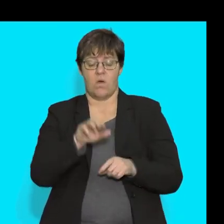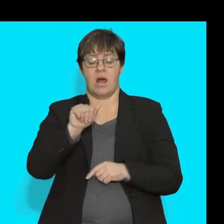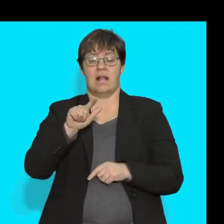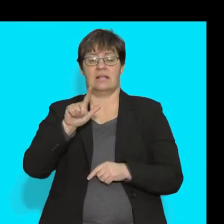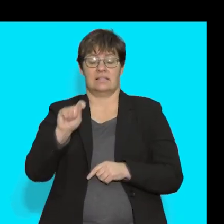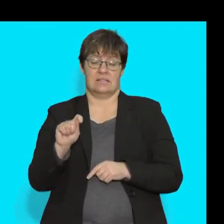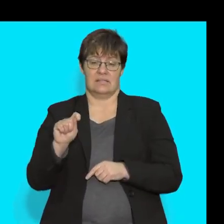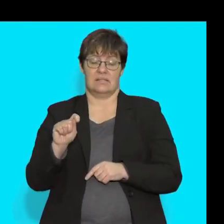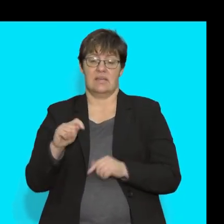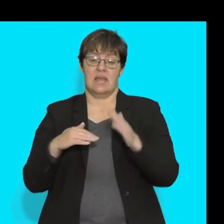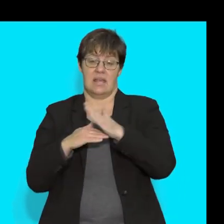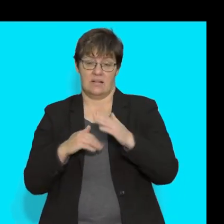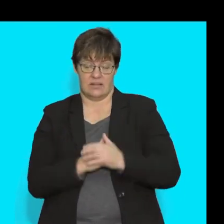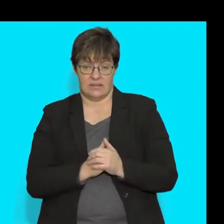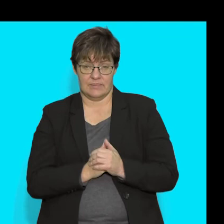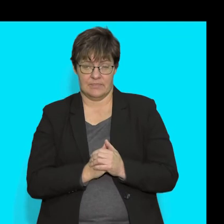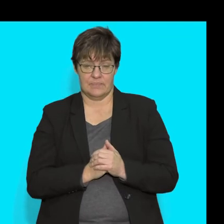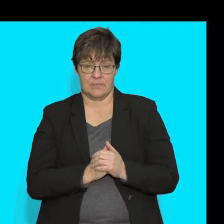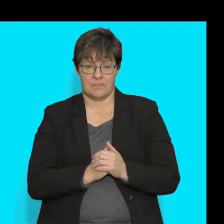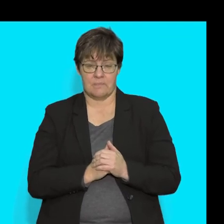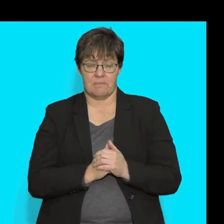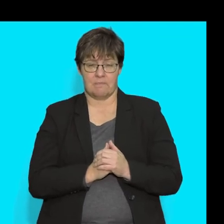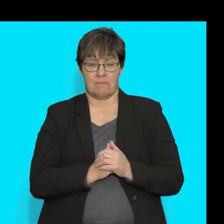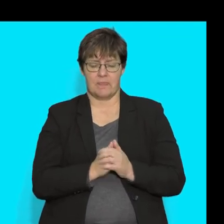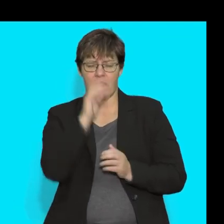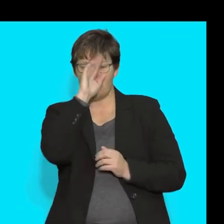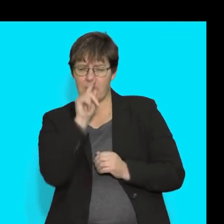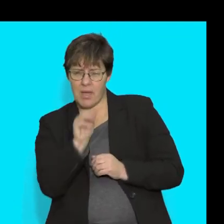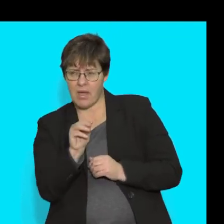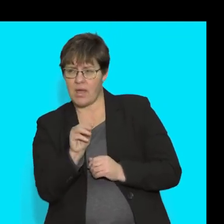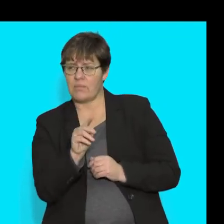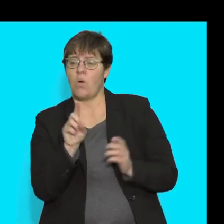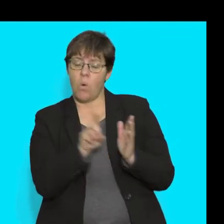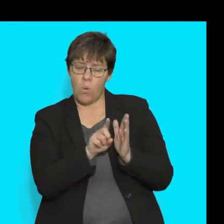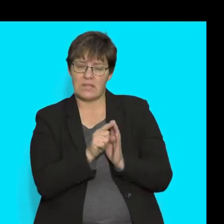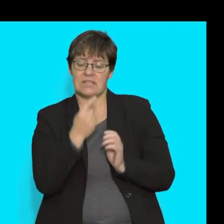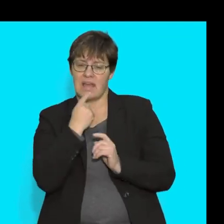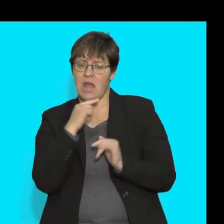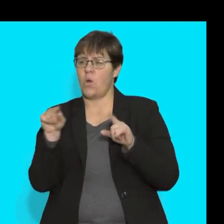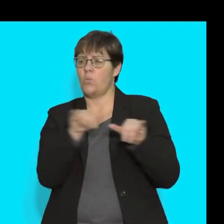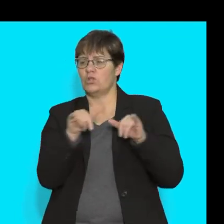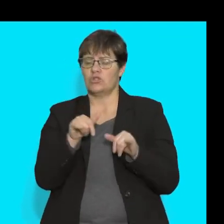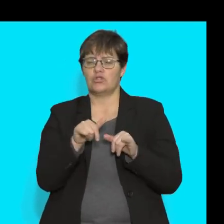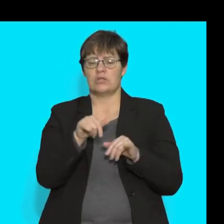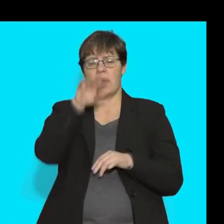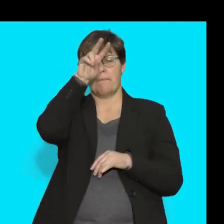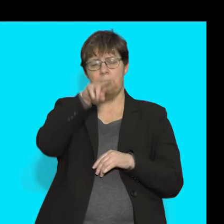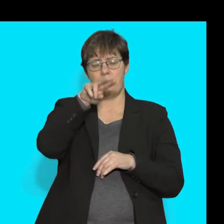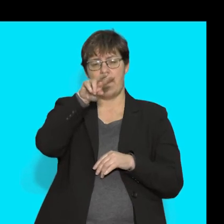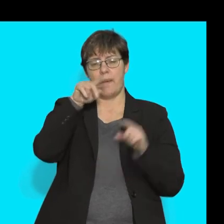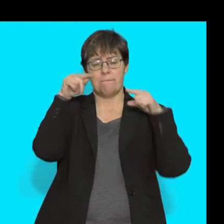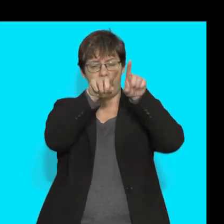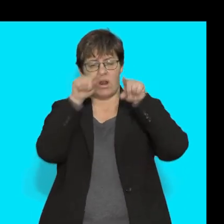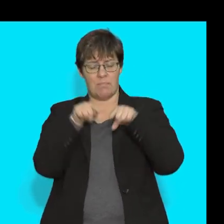right? Also because of alternate angles, right? So just remember to always indicate which lines are parallel.